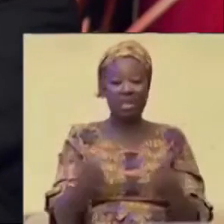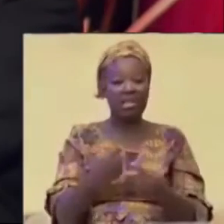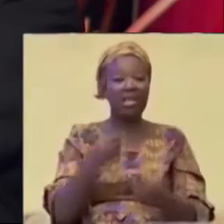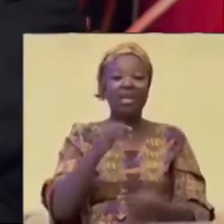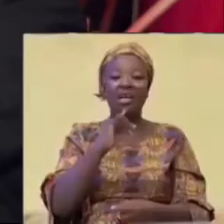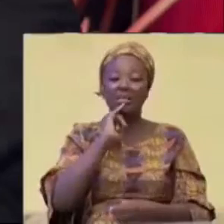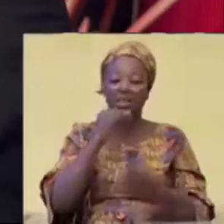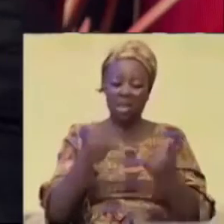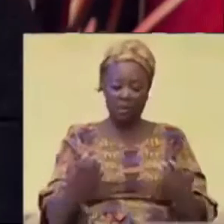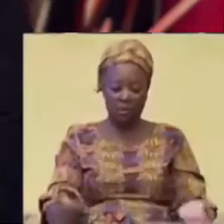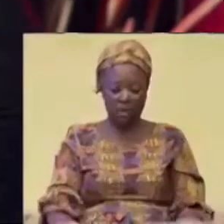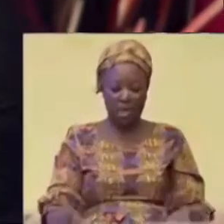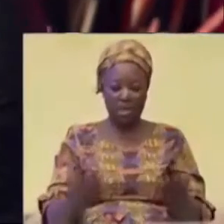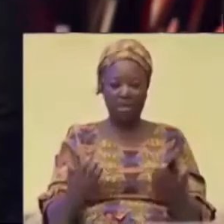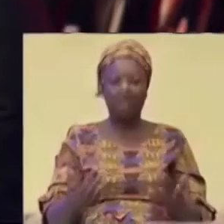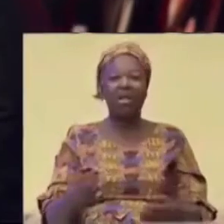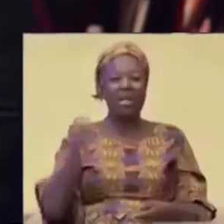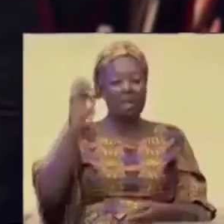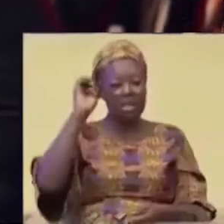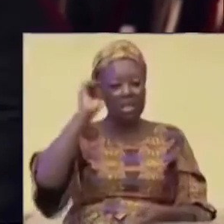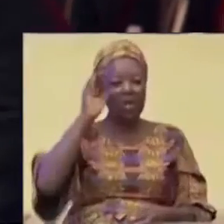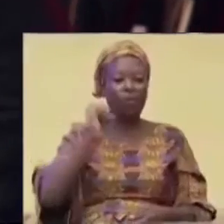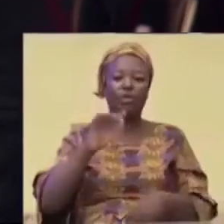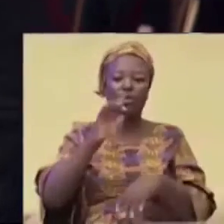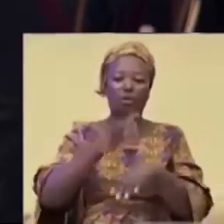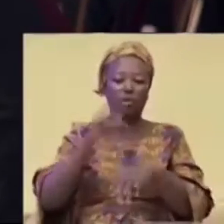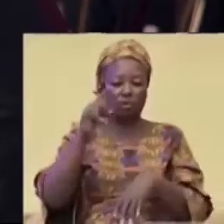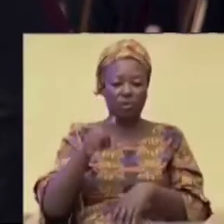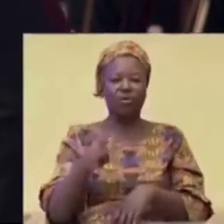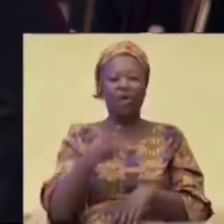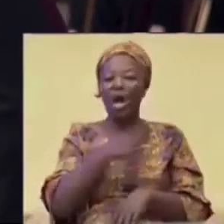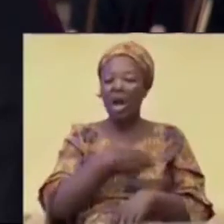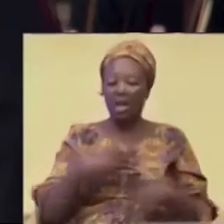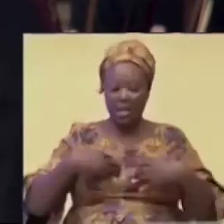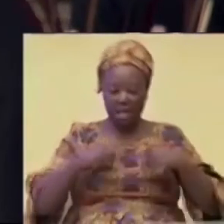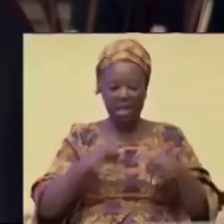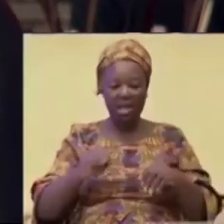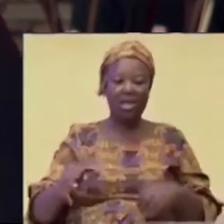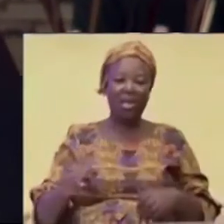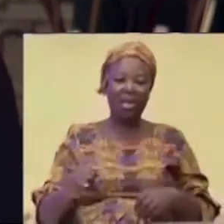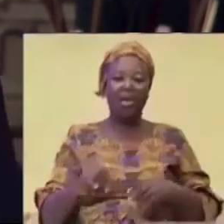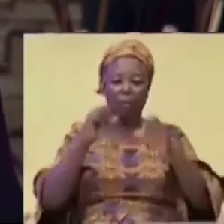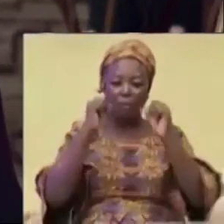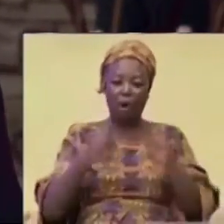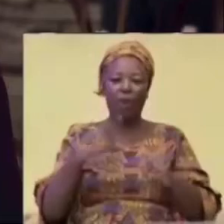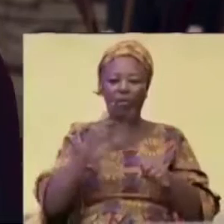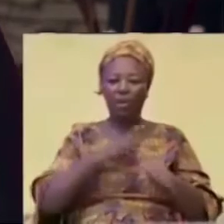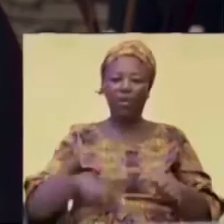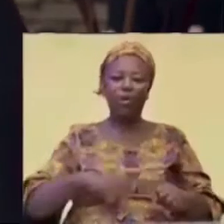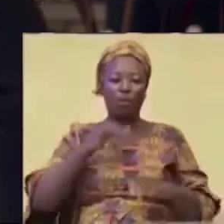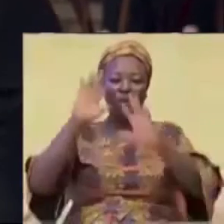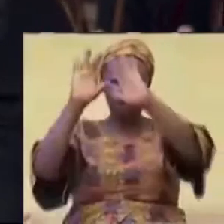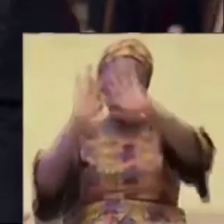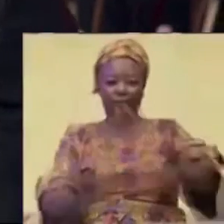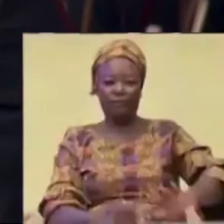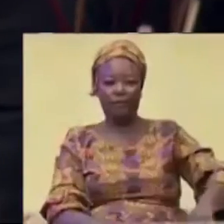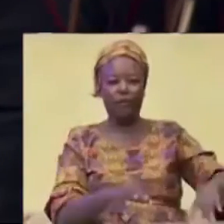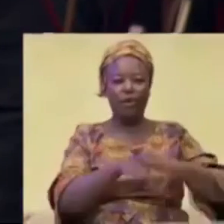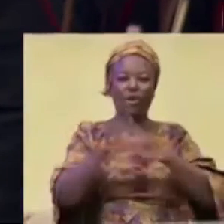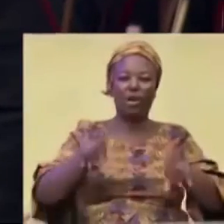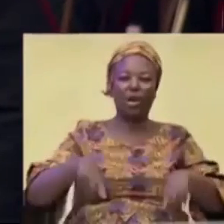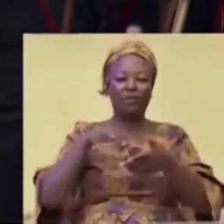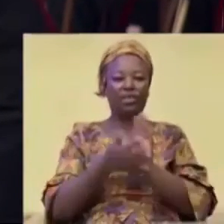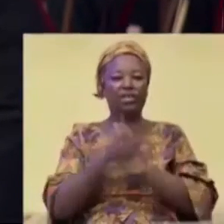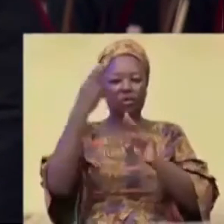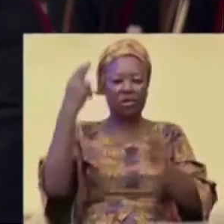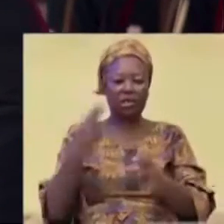now come. He will touch you, and healing virtue will flow into your